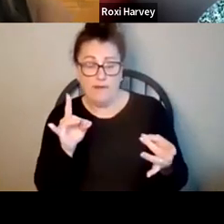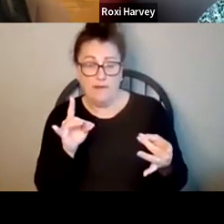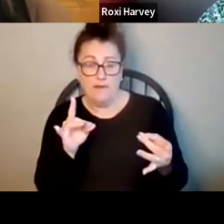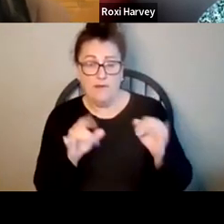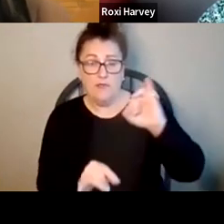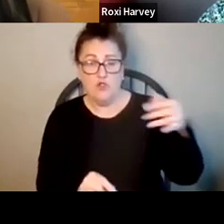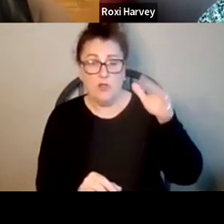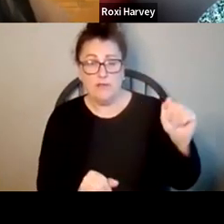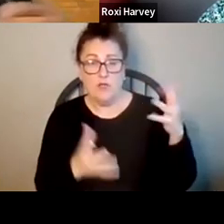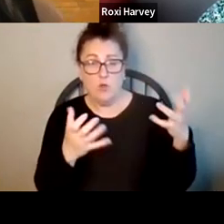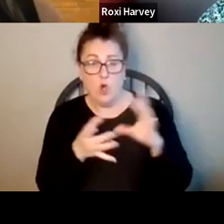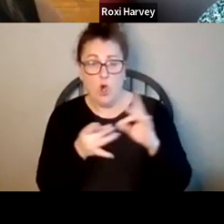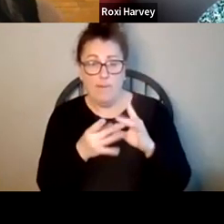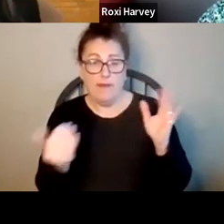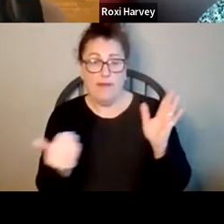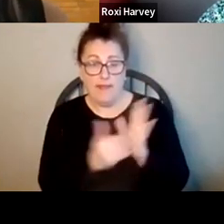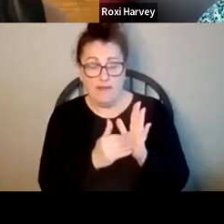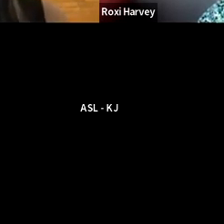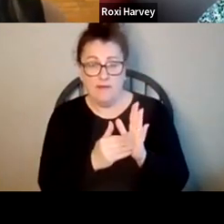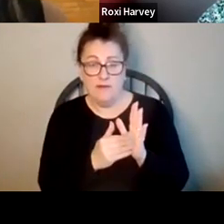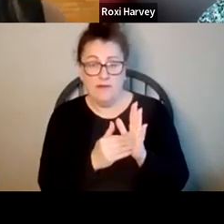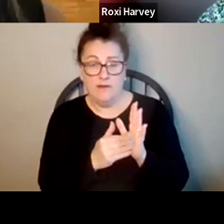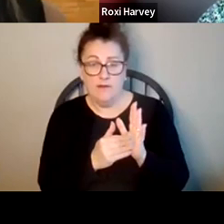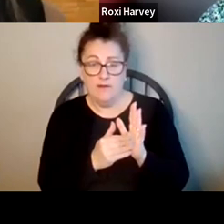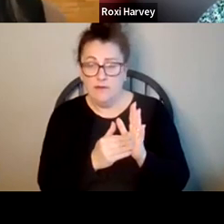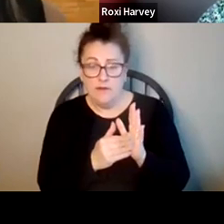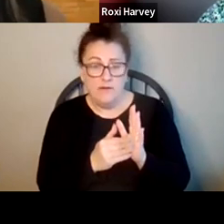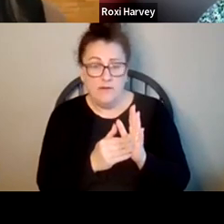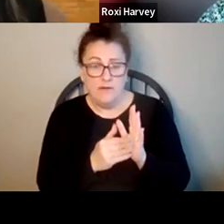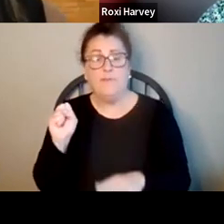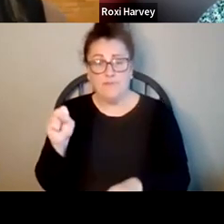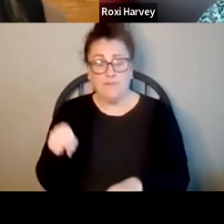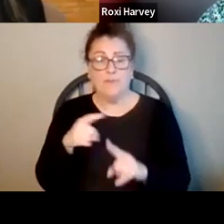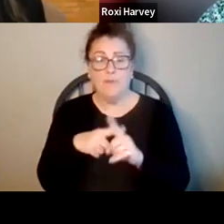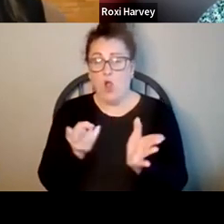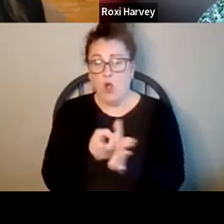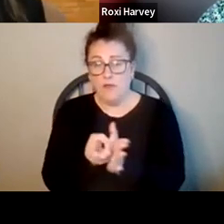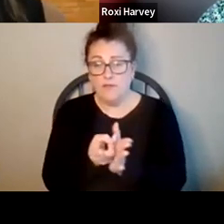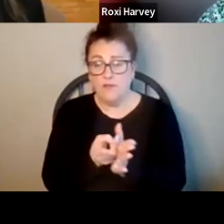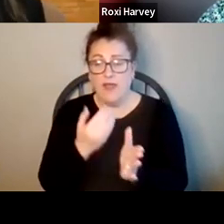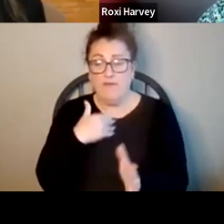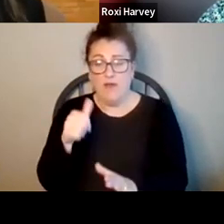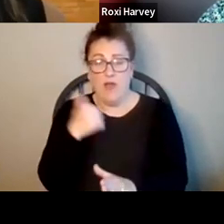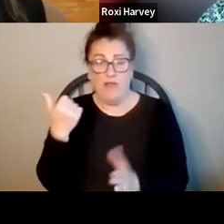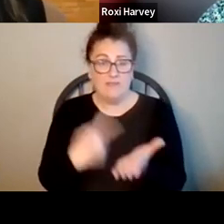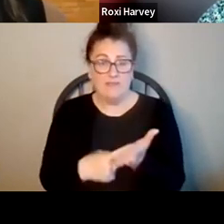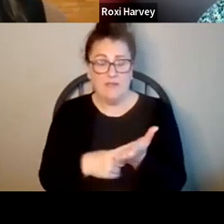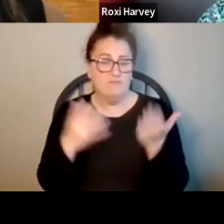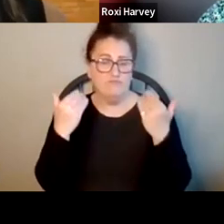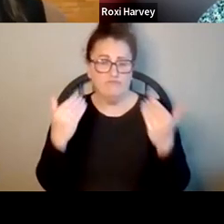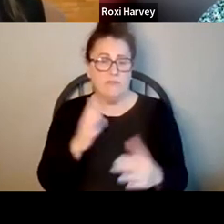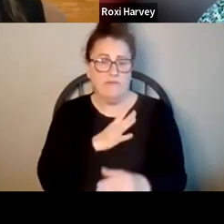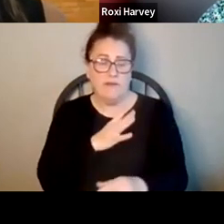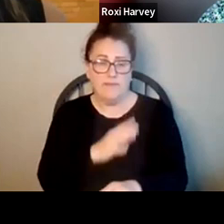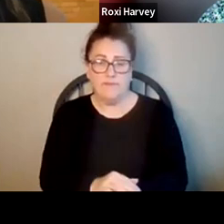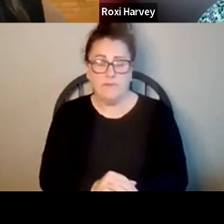around? So that's a new hand too, right? It is, but honestly, okay. If we have other things to cover, we can. I don't